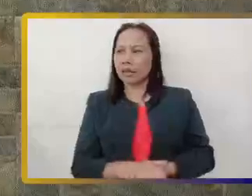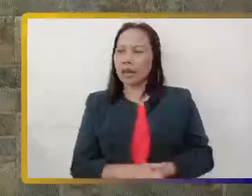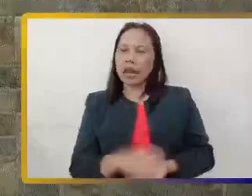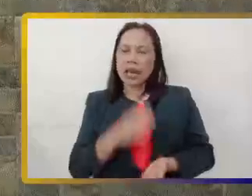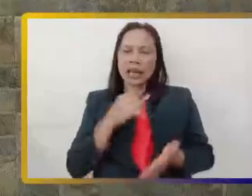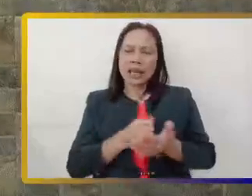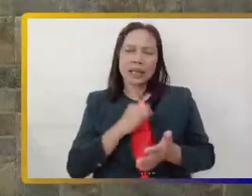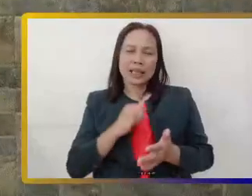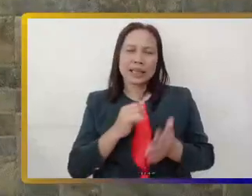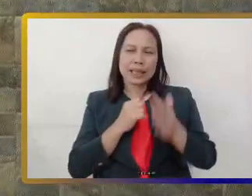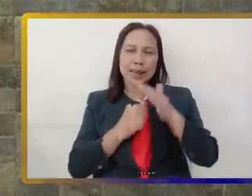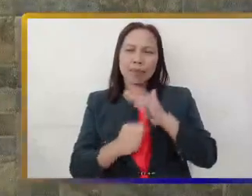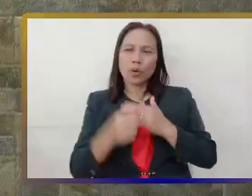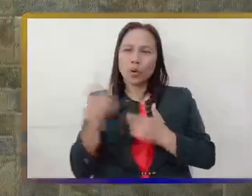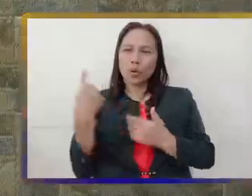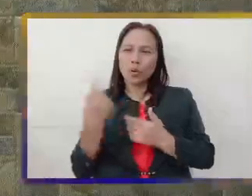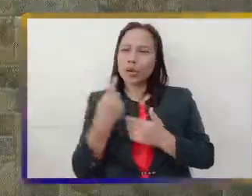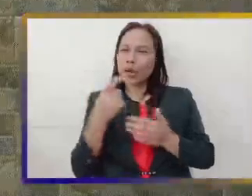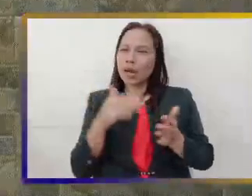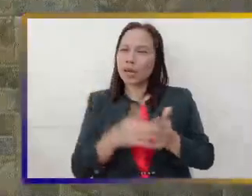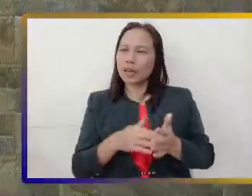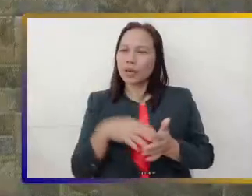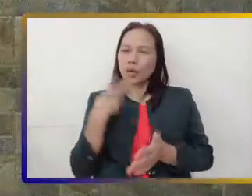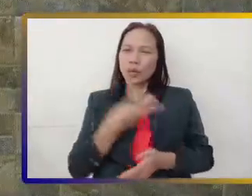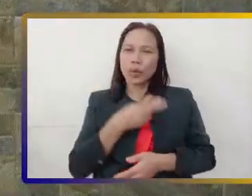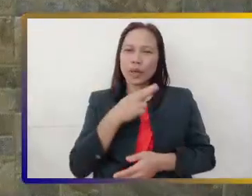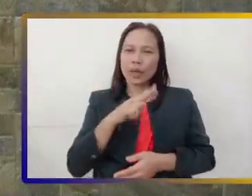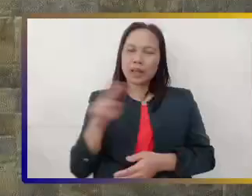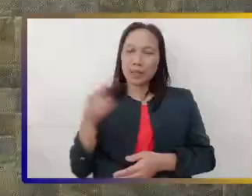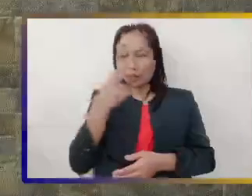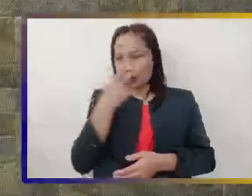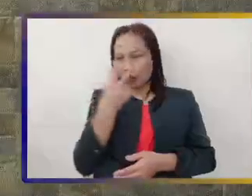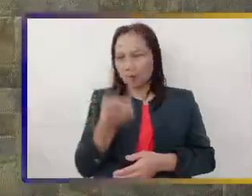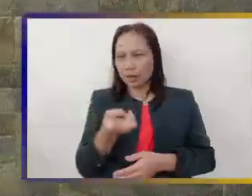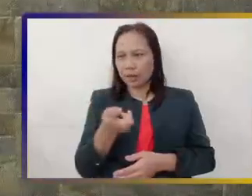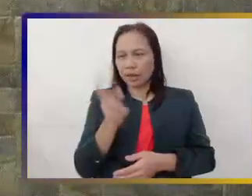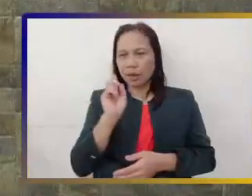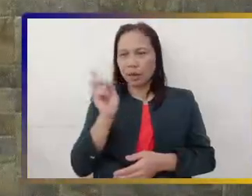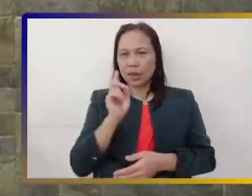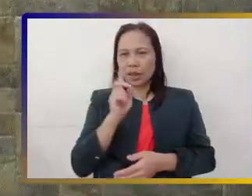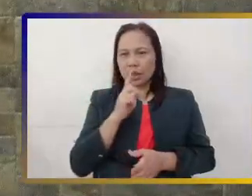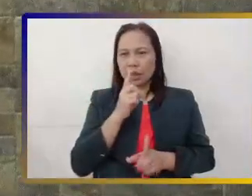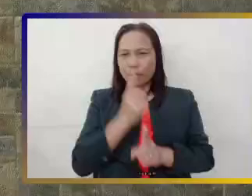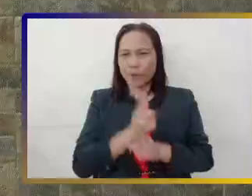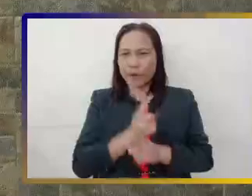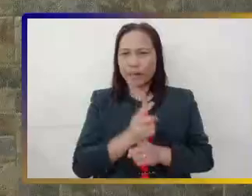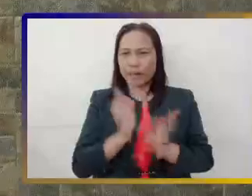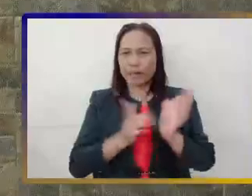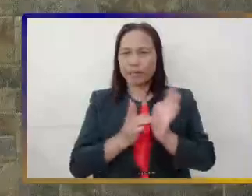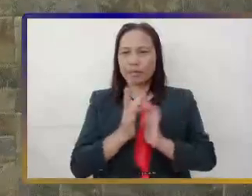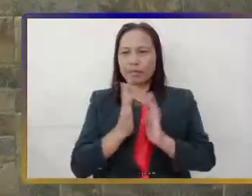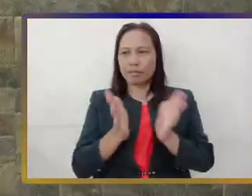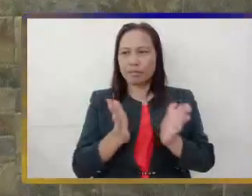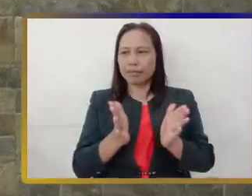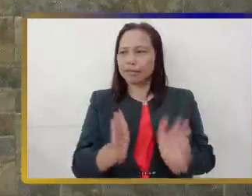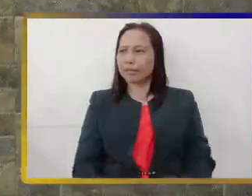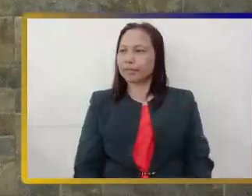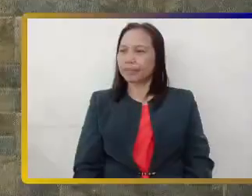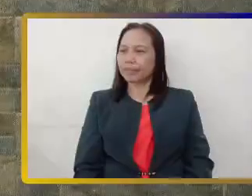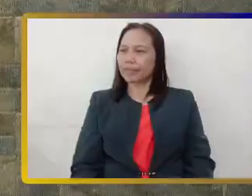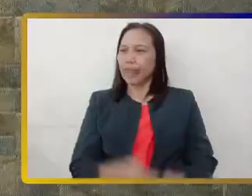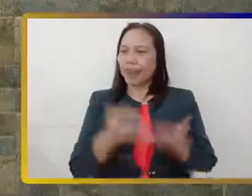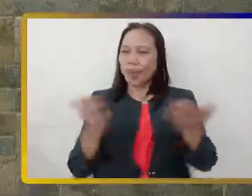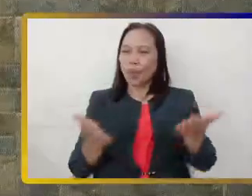rightle because from here you will see what is the right christianity All